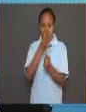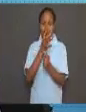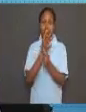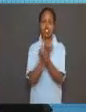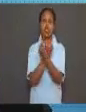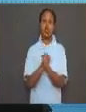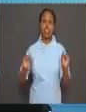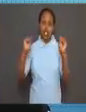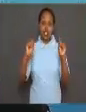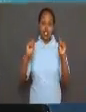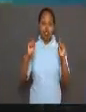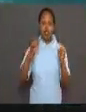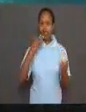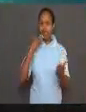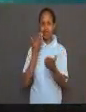Eureka!